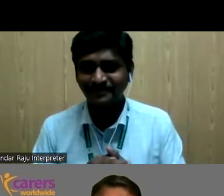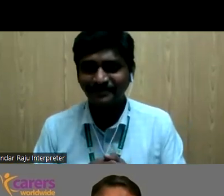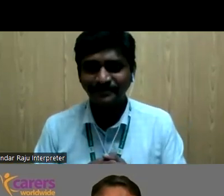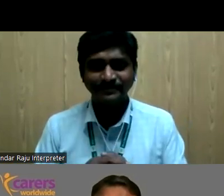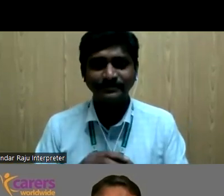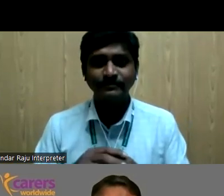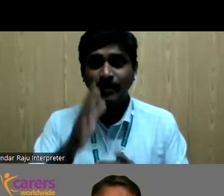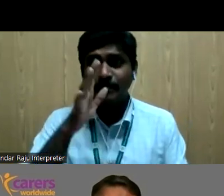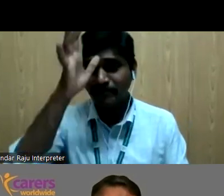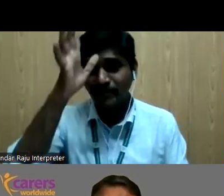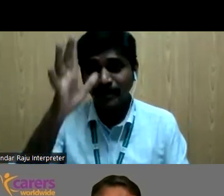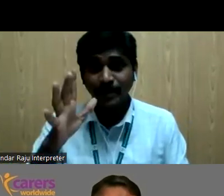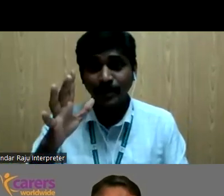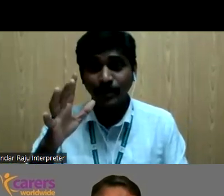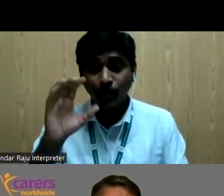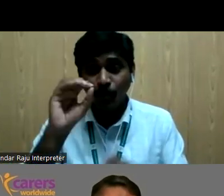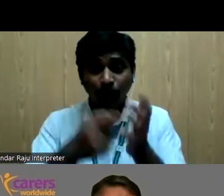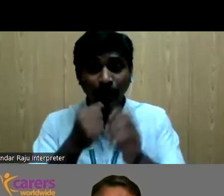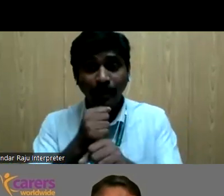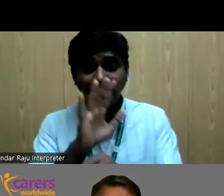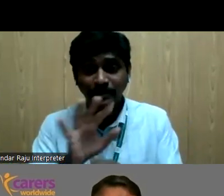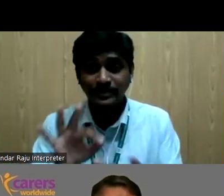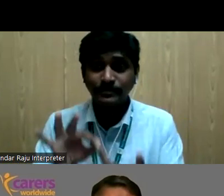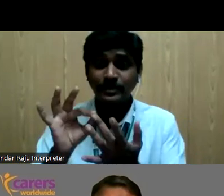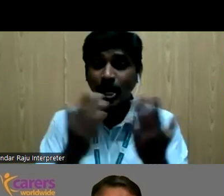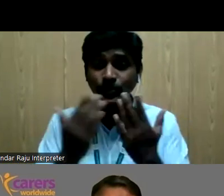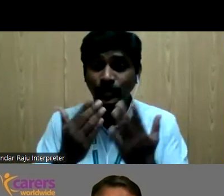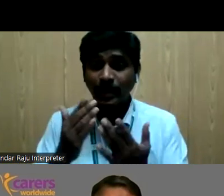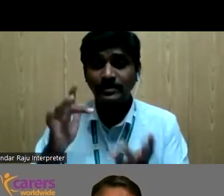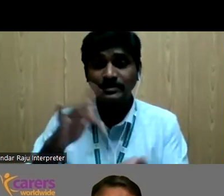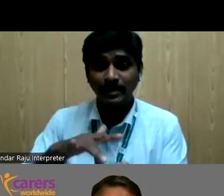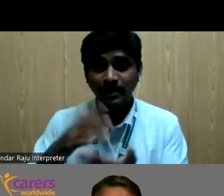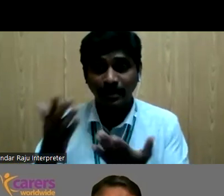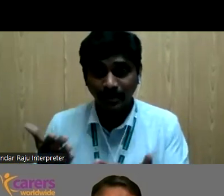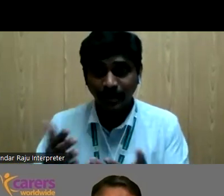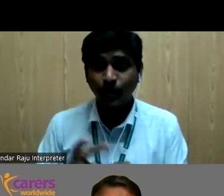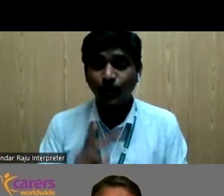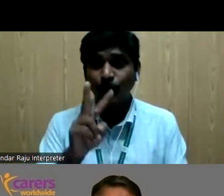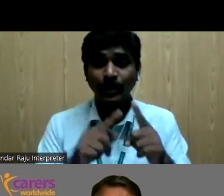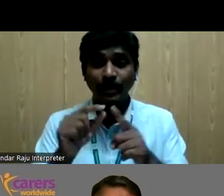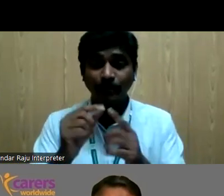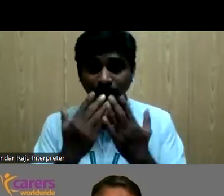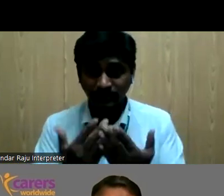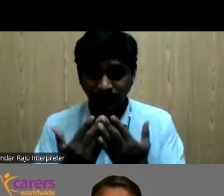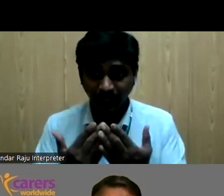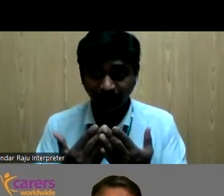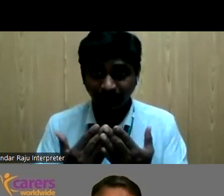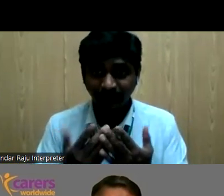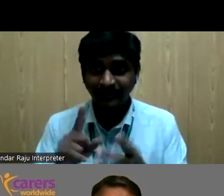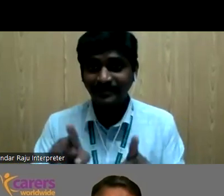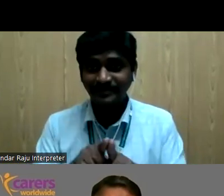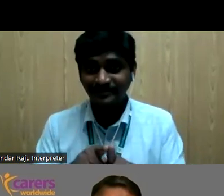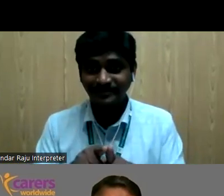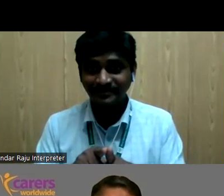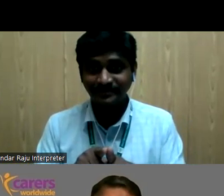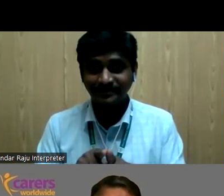parent organizations and special education centers. Then for vocational expansions, suppose if anybody wants the SIFDA support